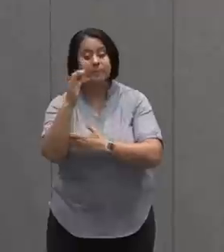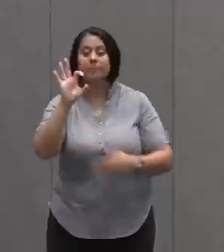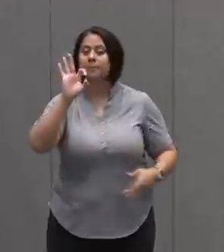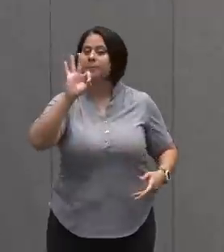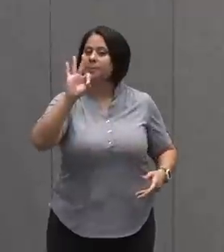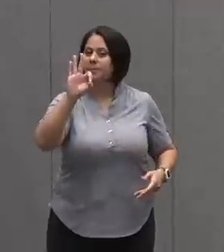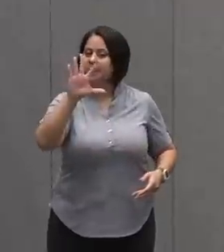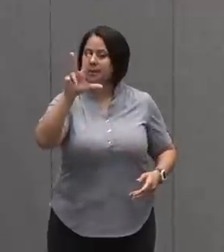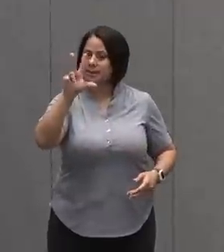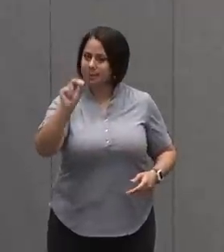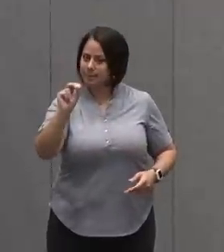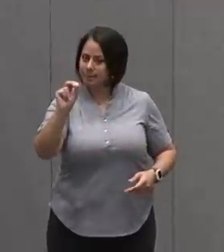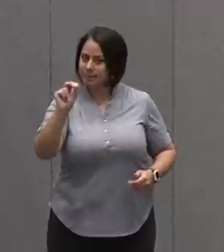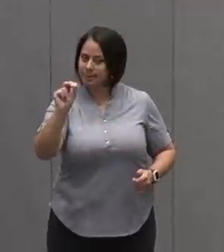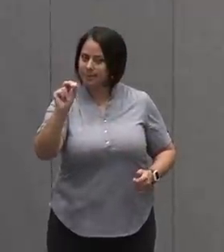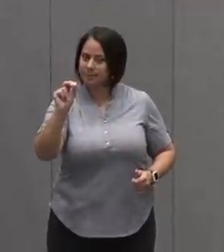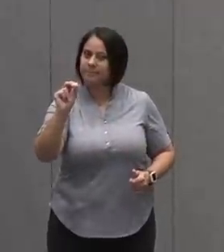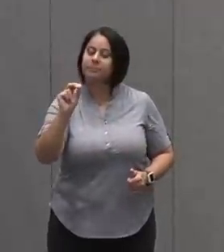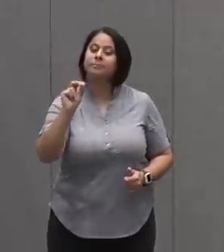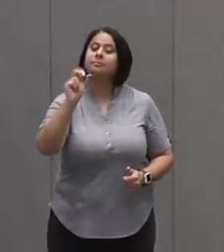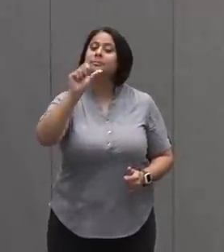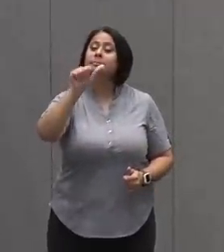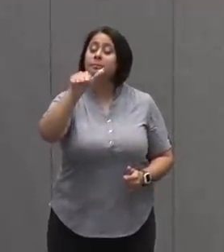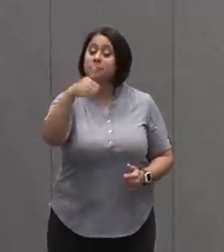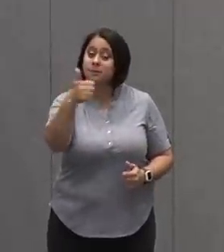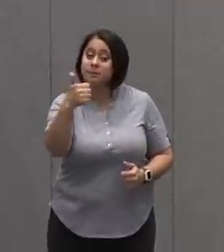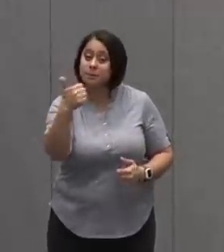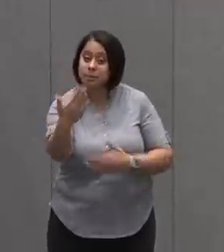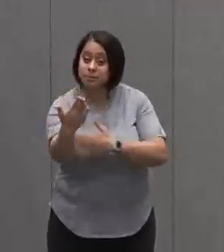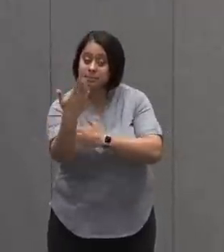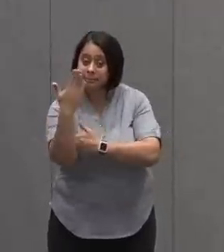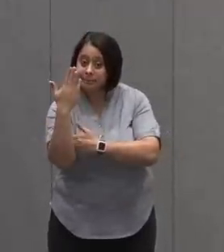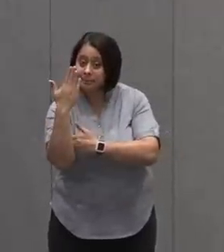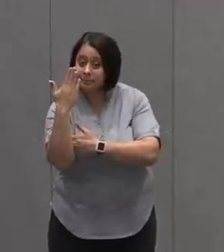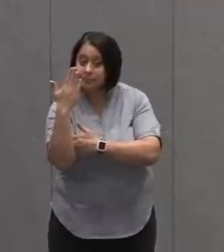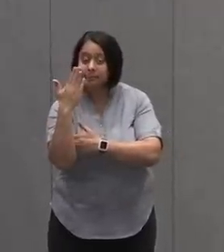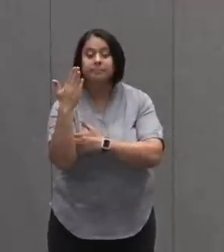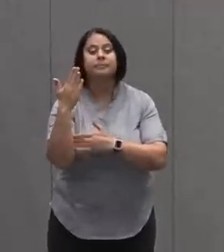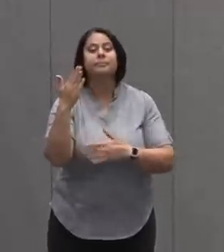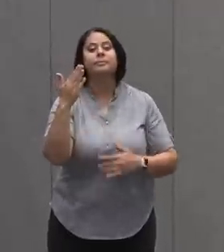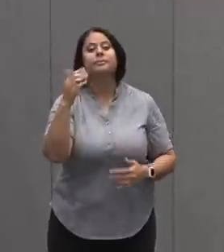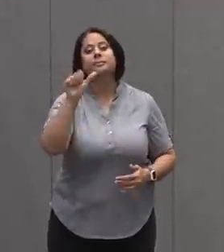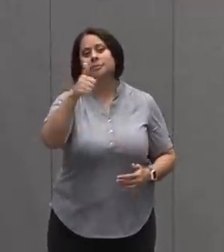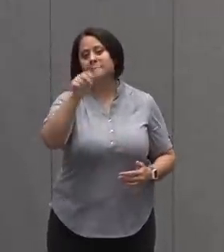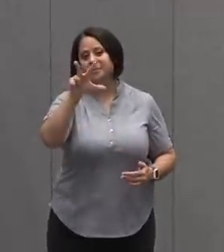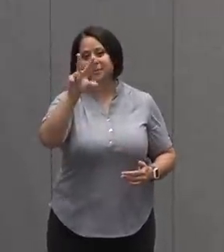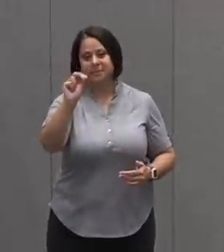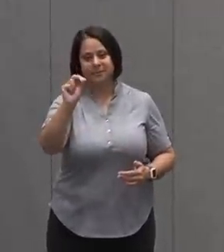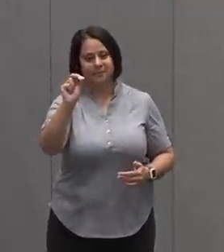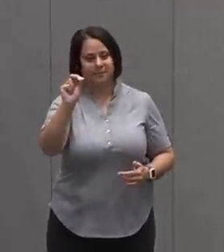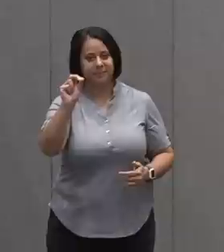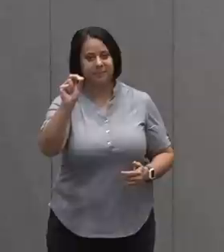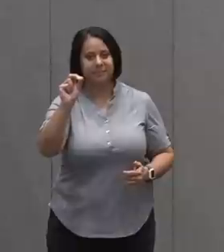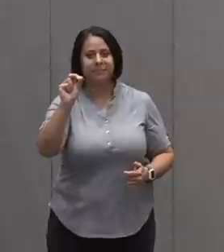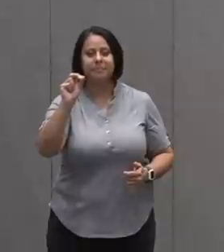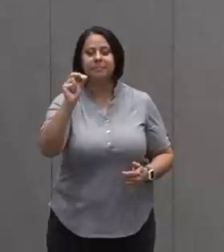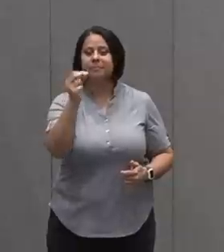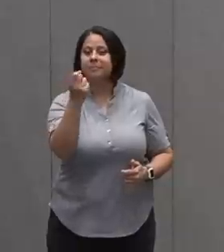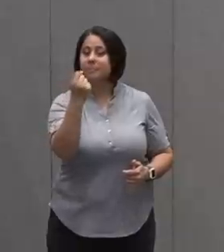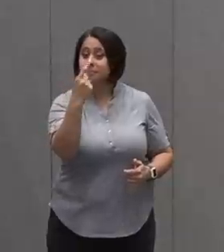a.m., 9:30 a.m., 10 a.m., 10:30